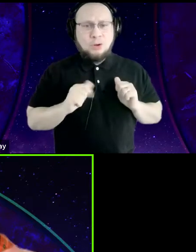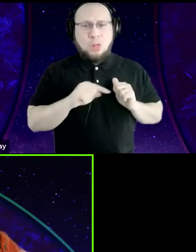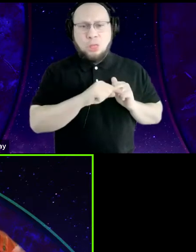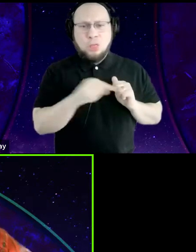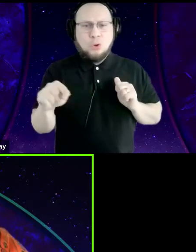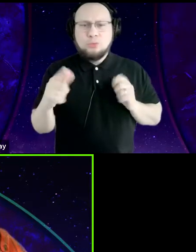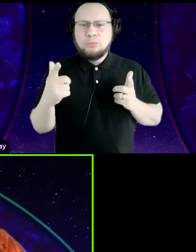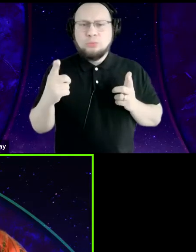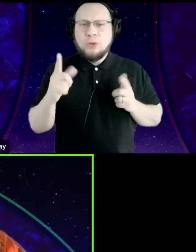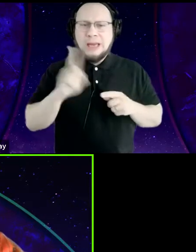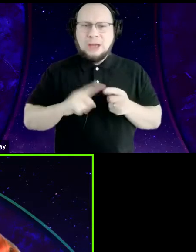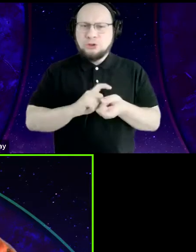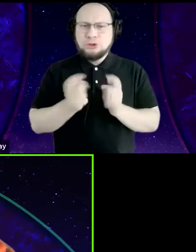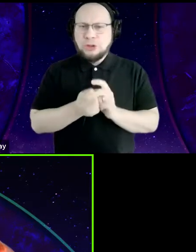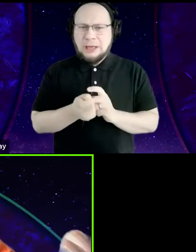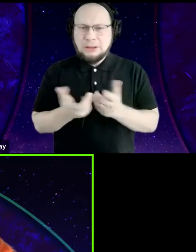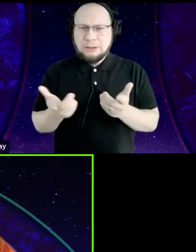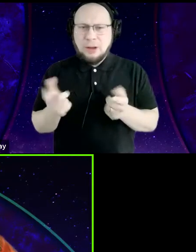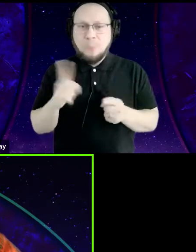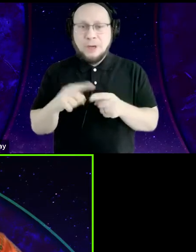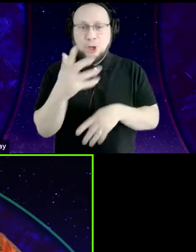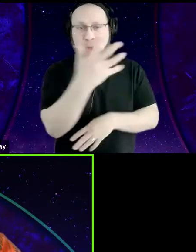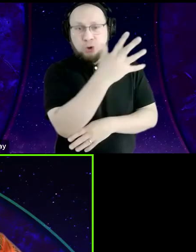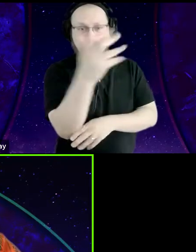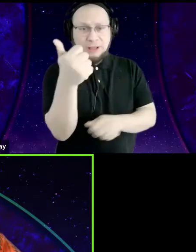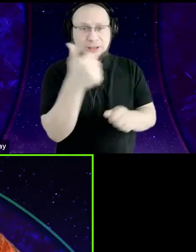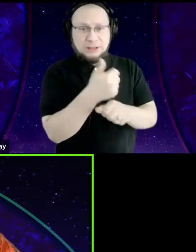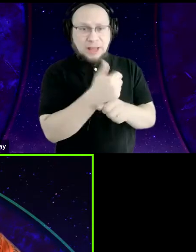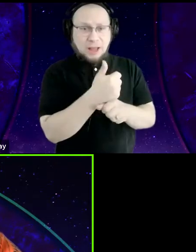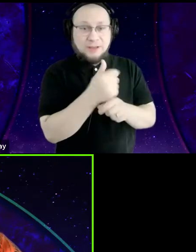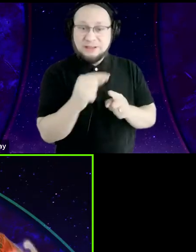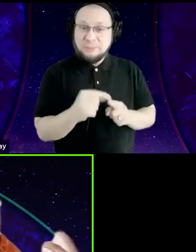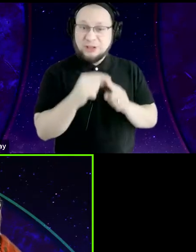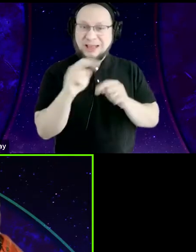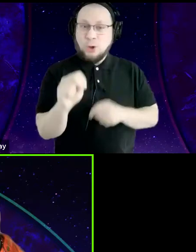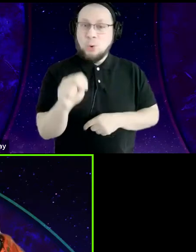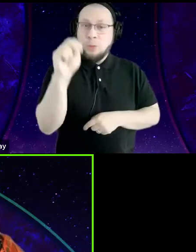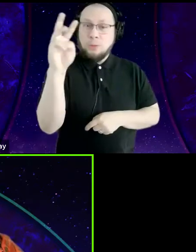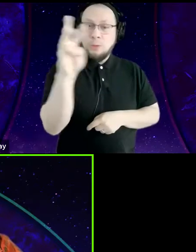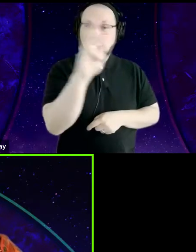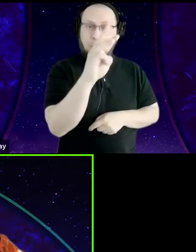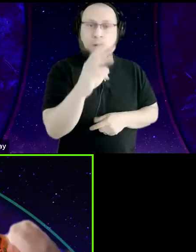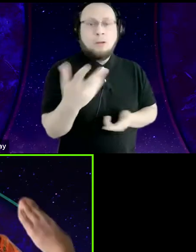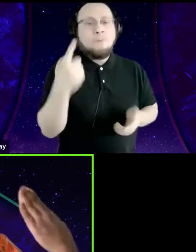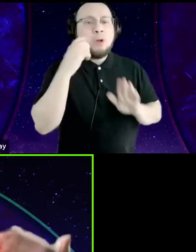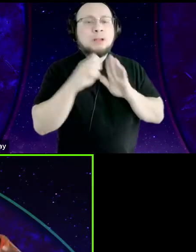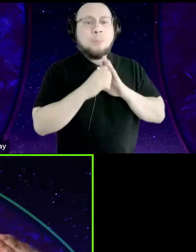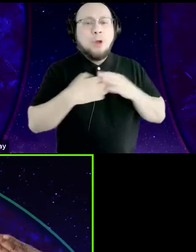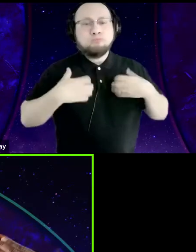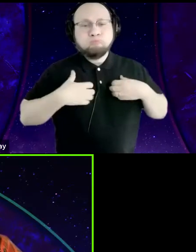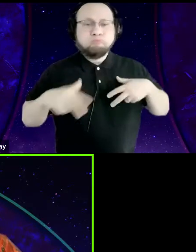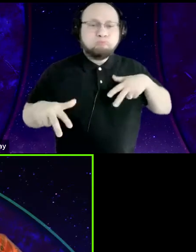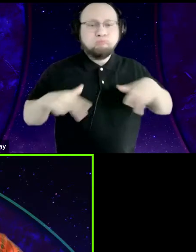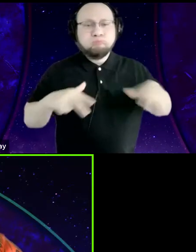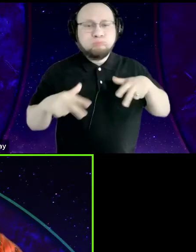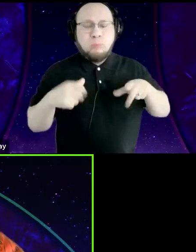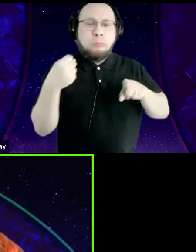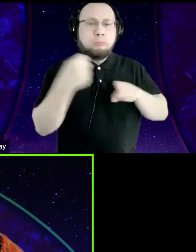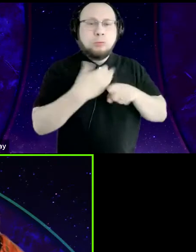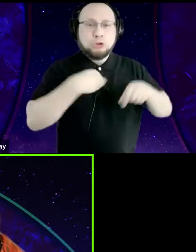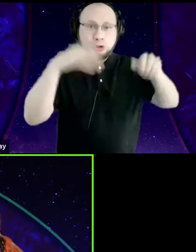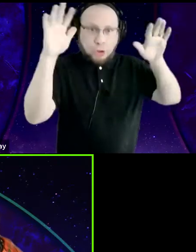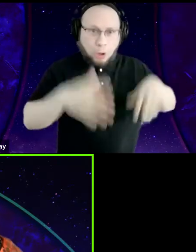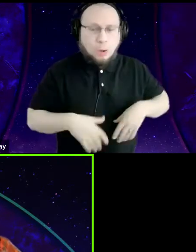change necessarily as quickly as the wilderness, particularly in the Pacific Northwest, because mm-hmm. here you'll be hiking and then it's all of a sudden it's snowing and then